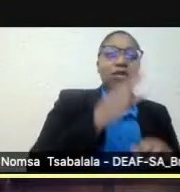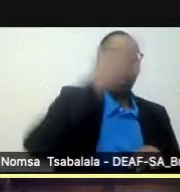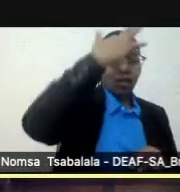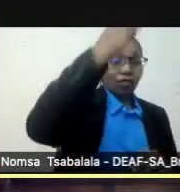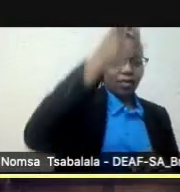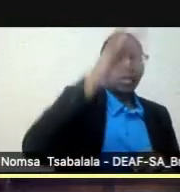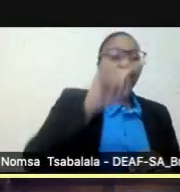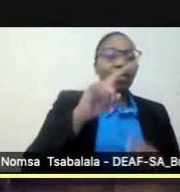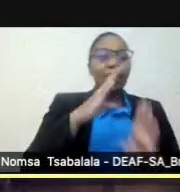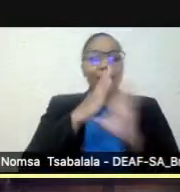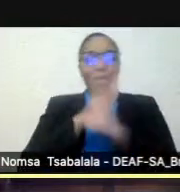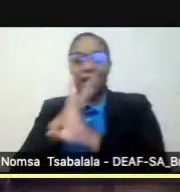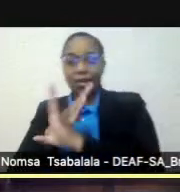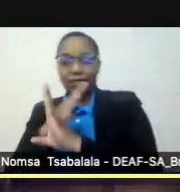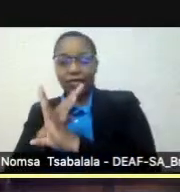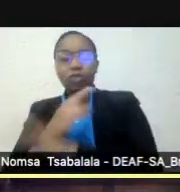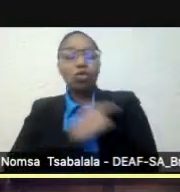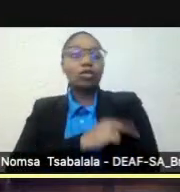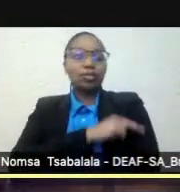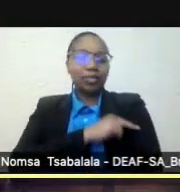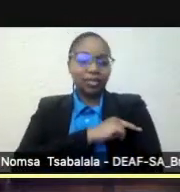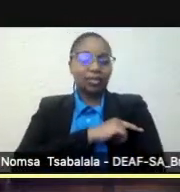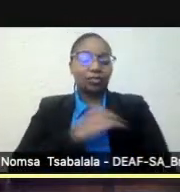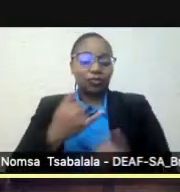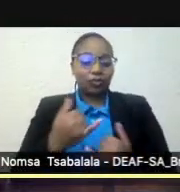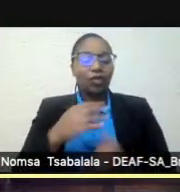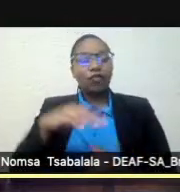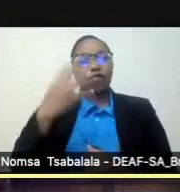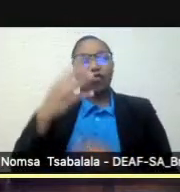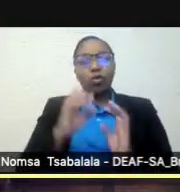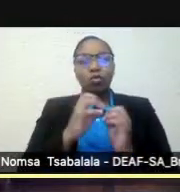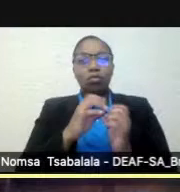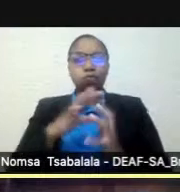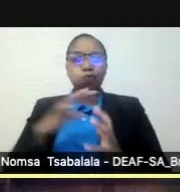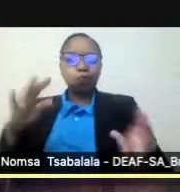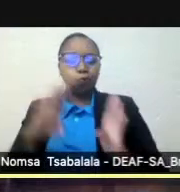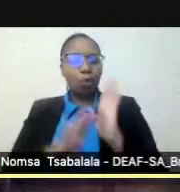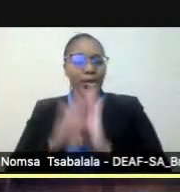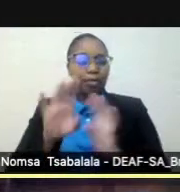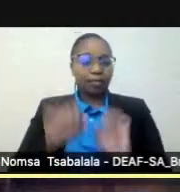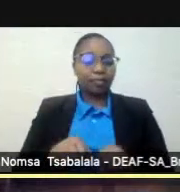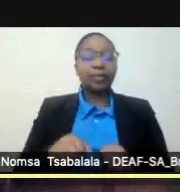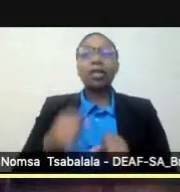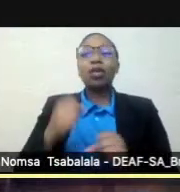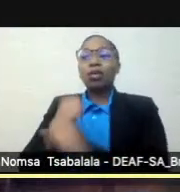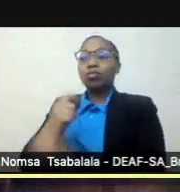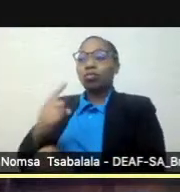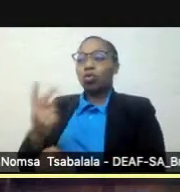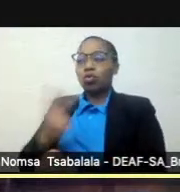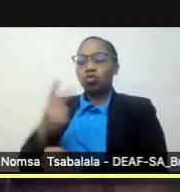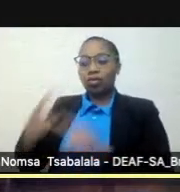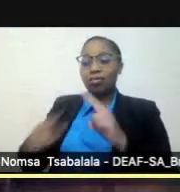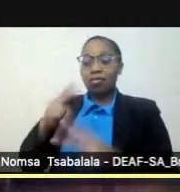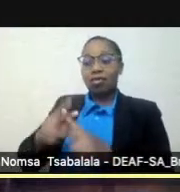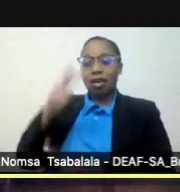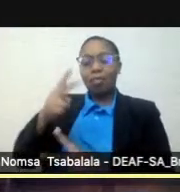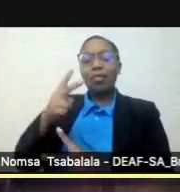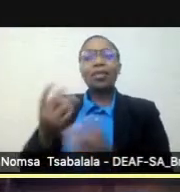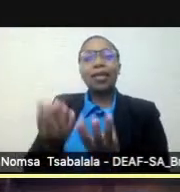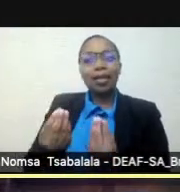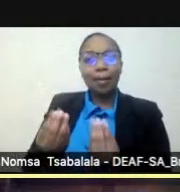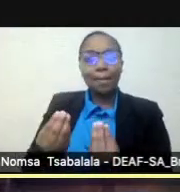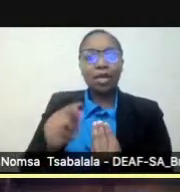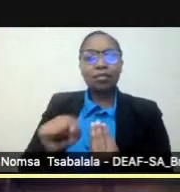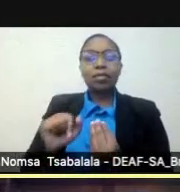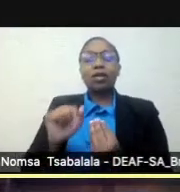wave. In preparation for the peak of the wave, Gauteng has also doubled the number of beds across public and